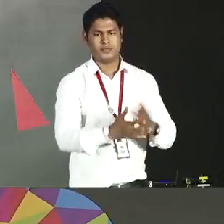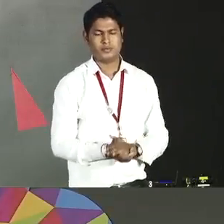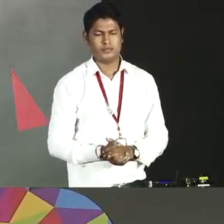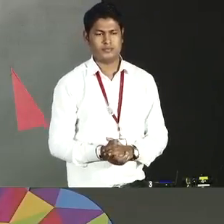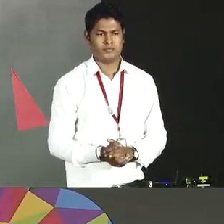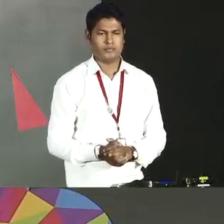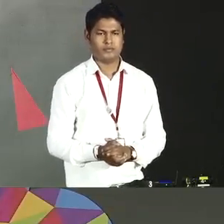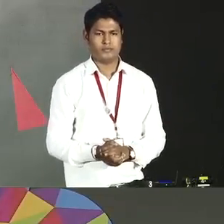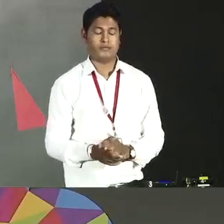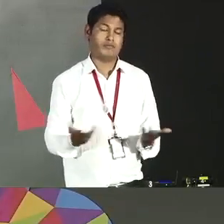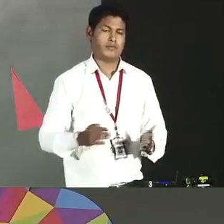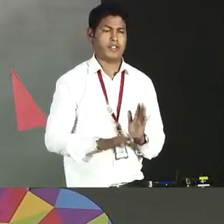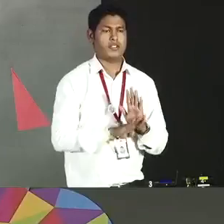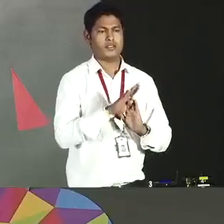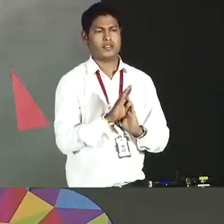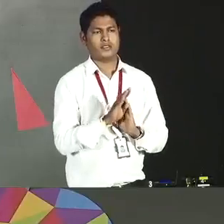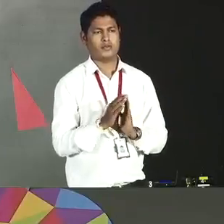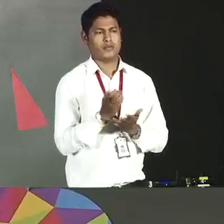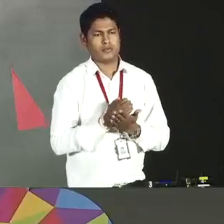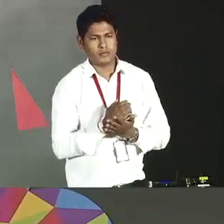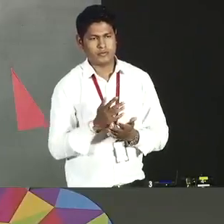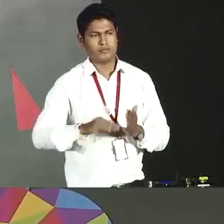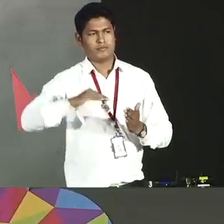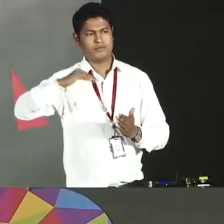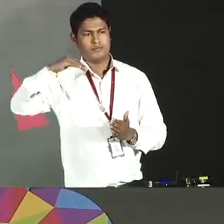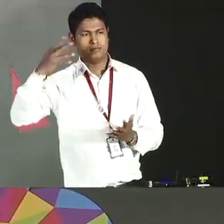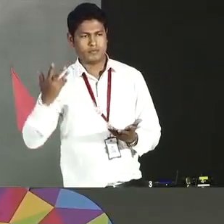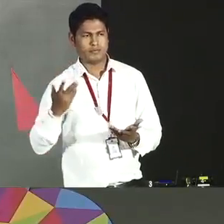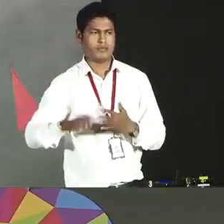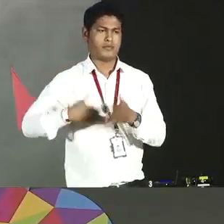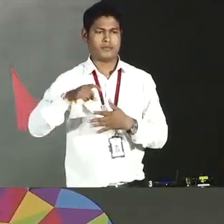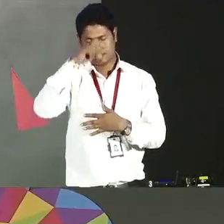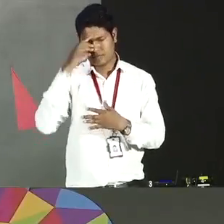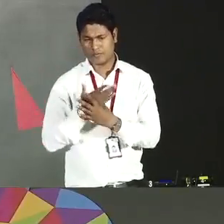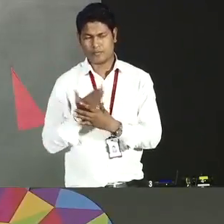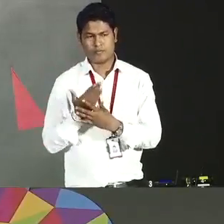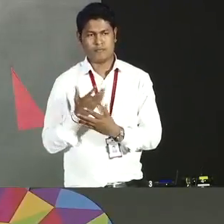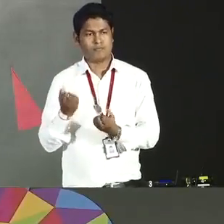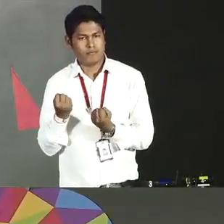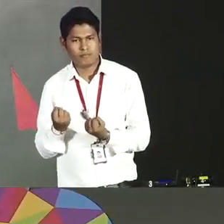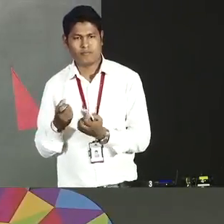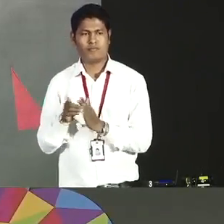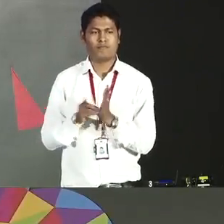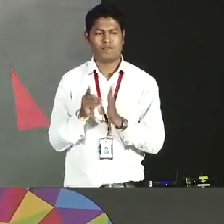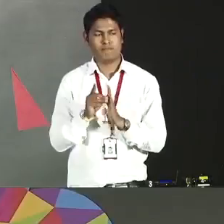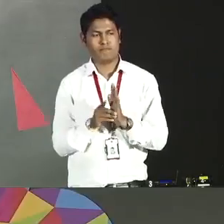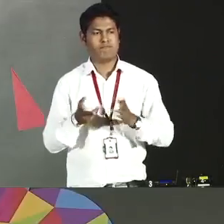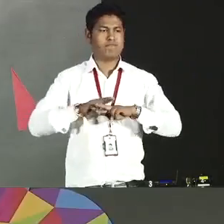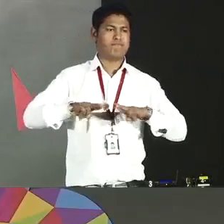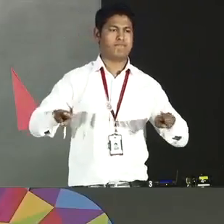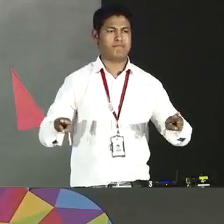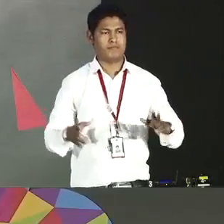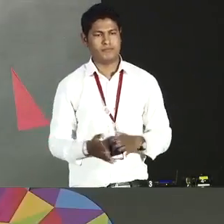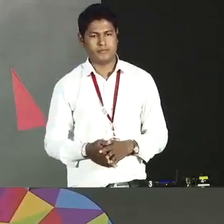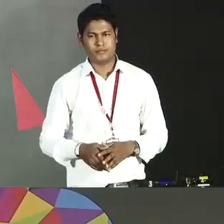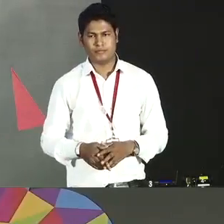schools and high schools and having an after-school job and dating and everything that the other kids in her neighborhood